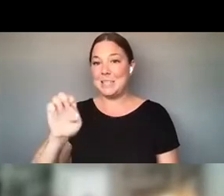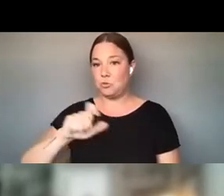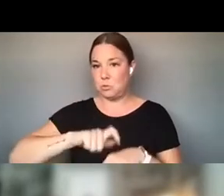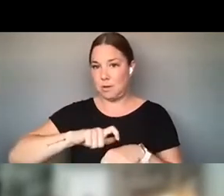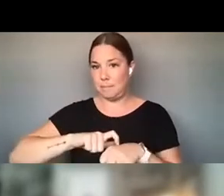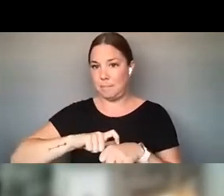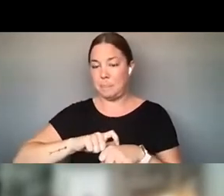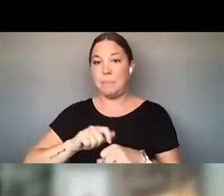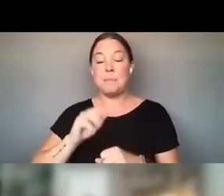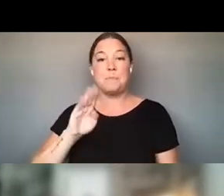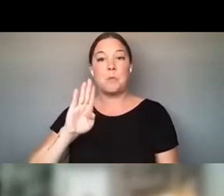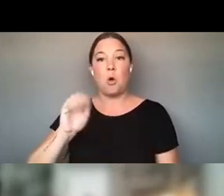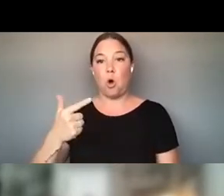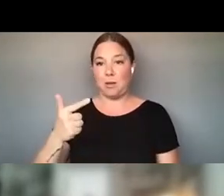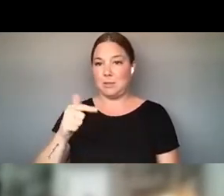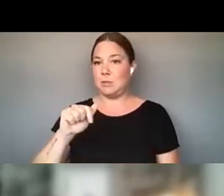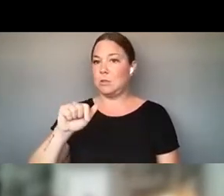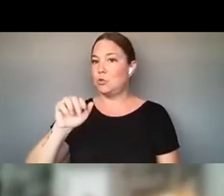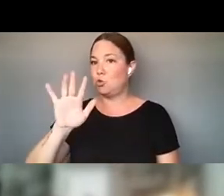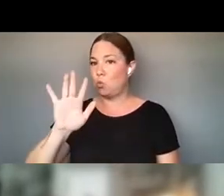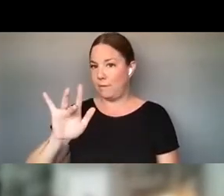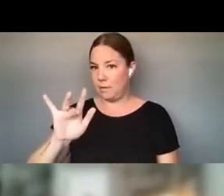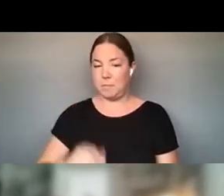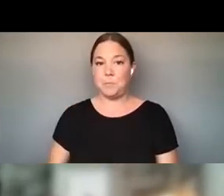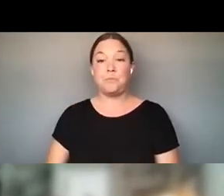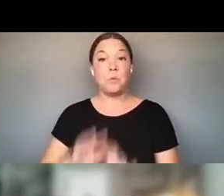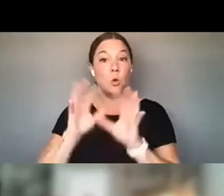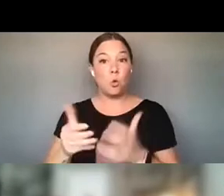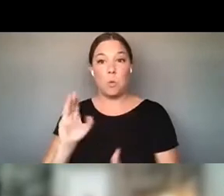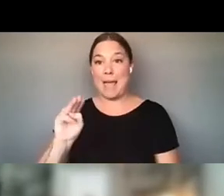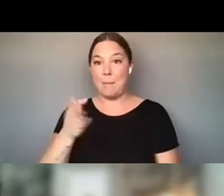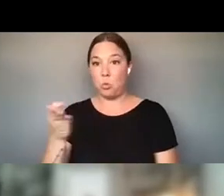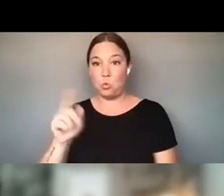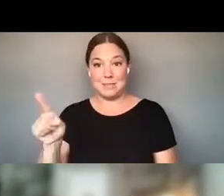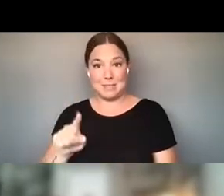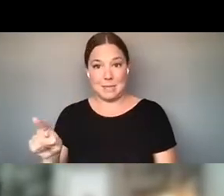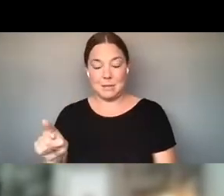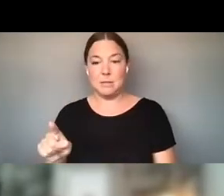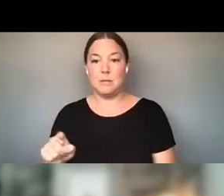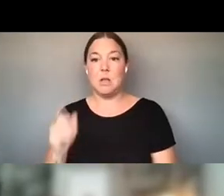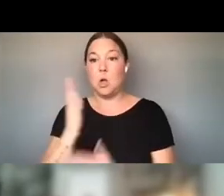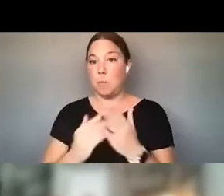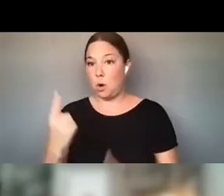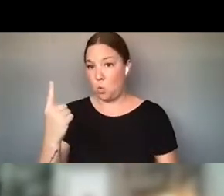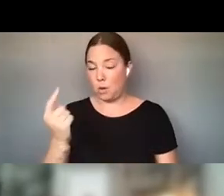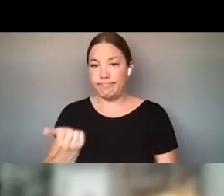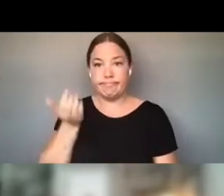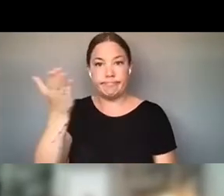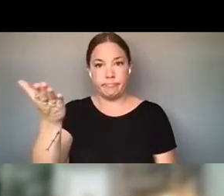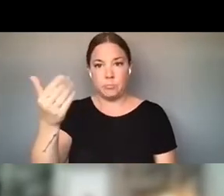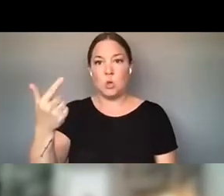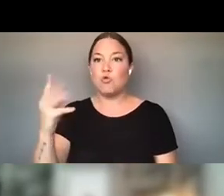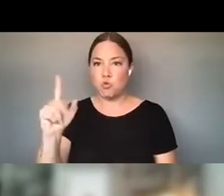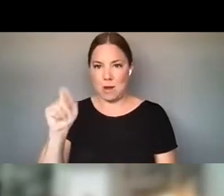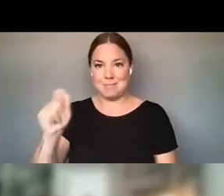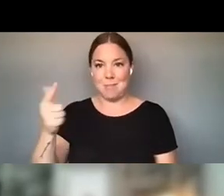August 25th. For the group M through Z. Once again, part one is submitted through grants.gov.